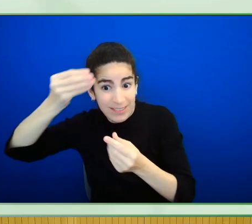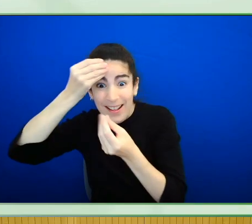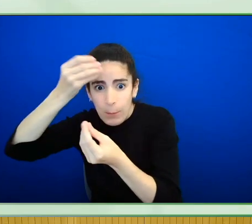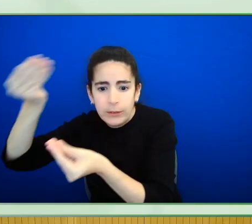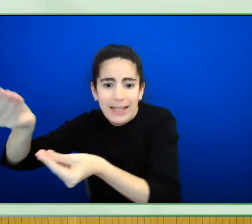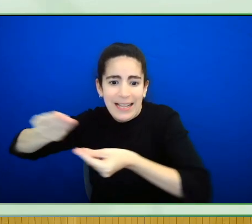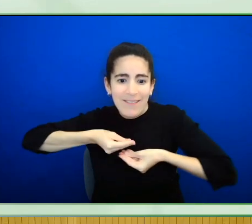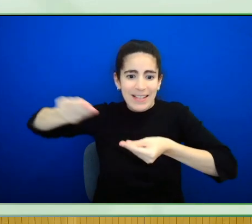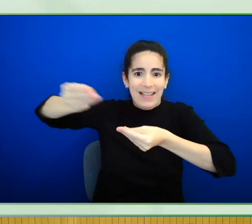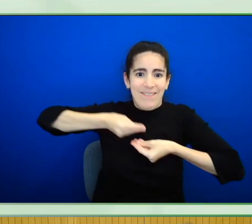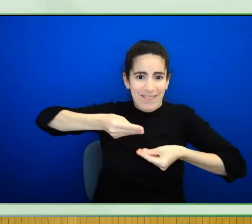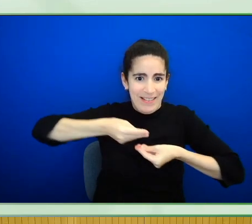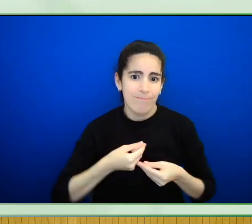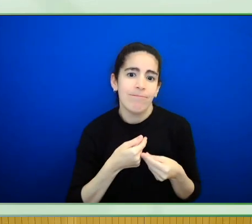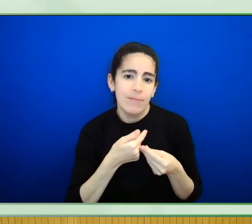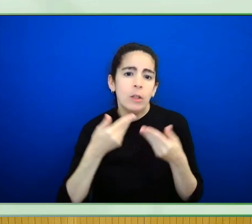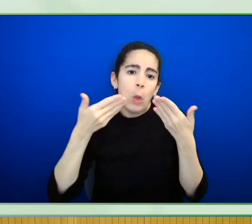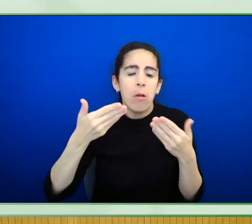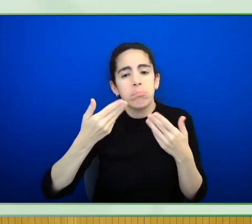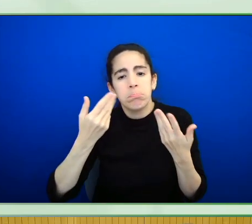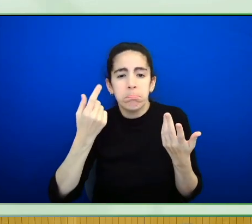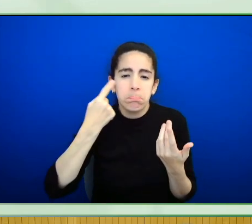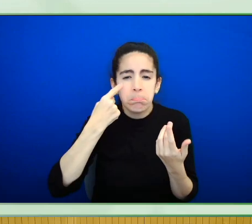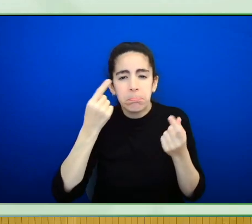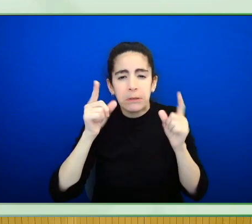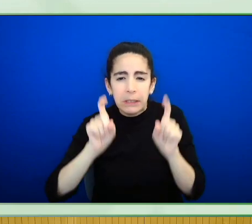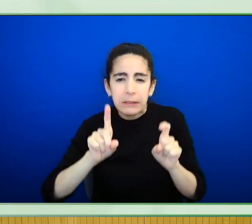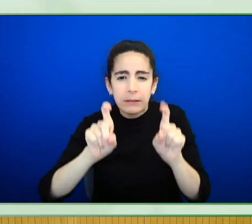technicians in each provinces or with each local partners.